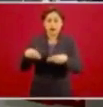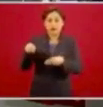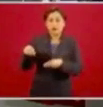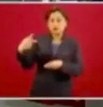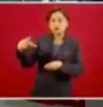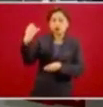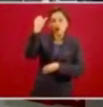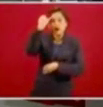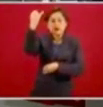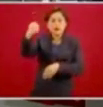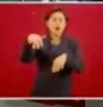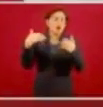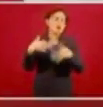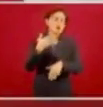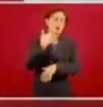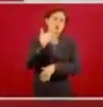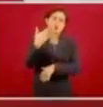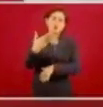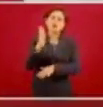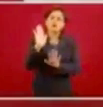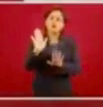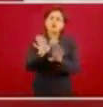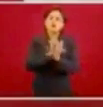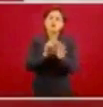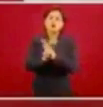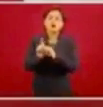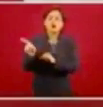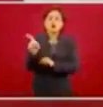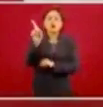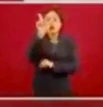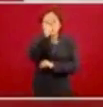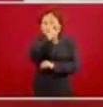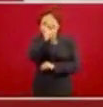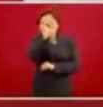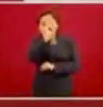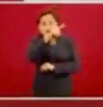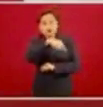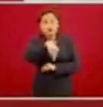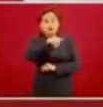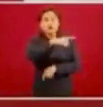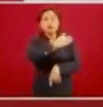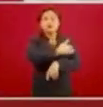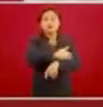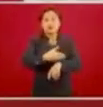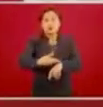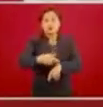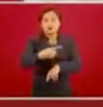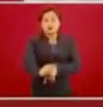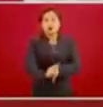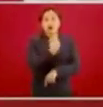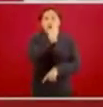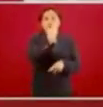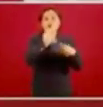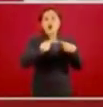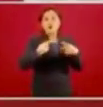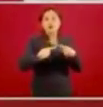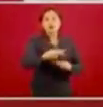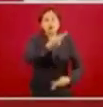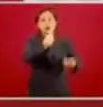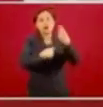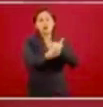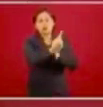public transportations. For example, a lot of supermarkets have restricted, in the form of a